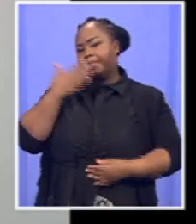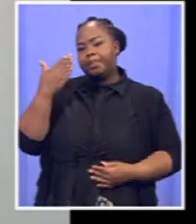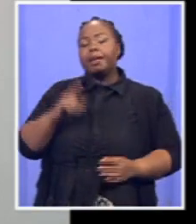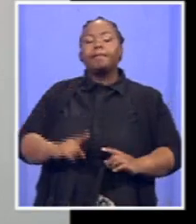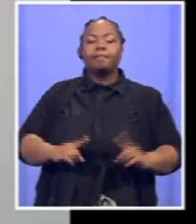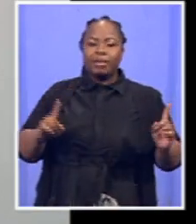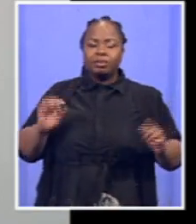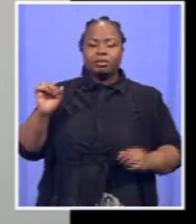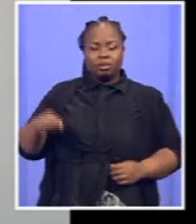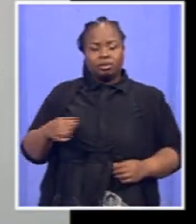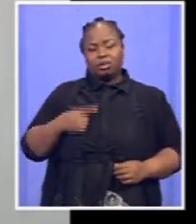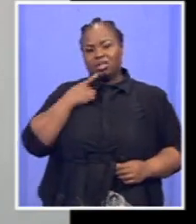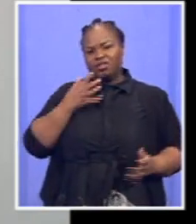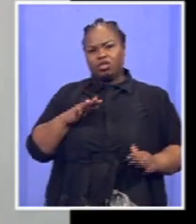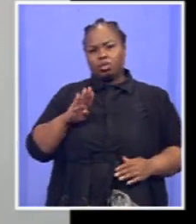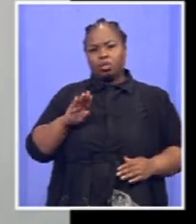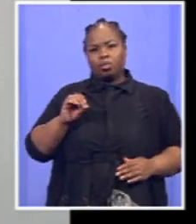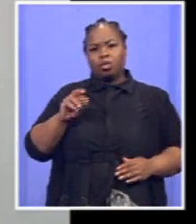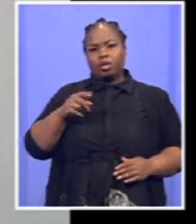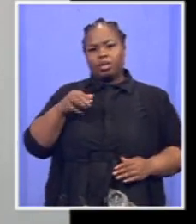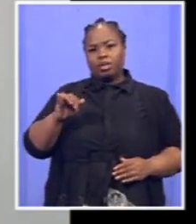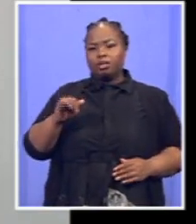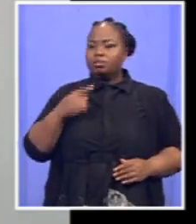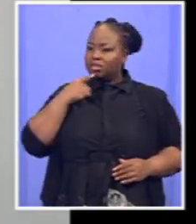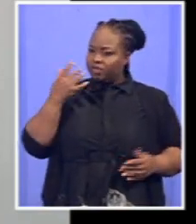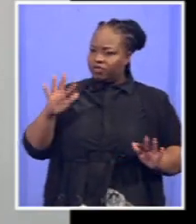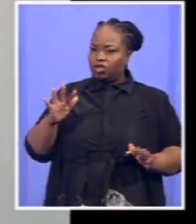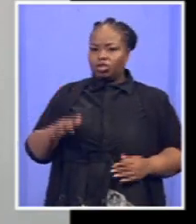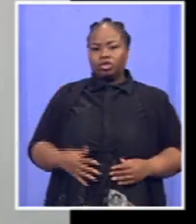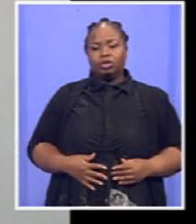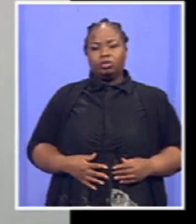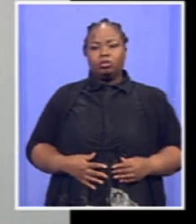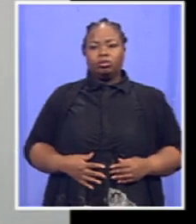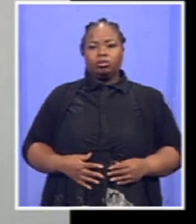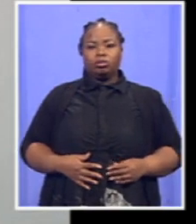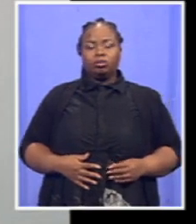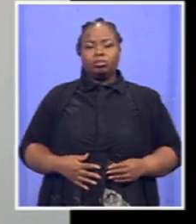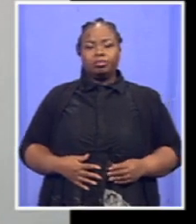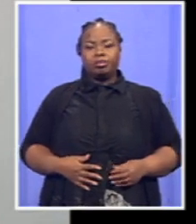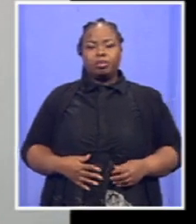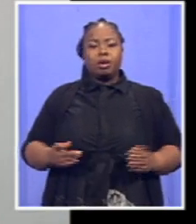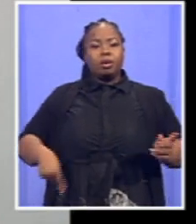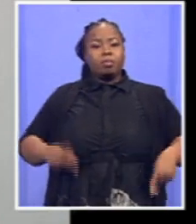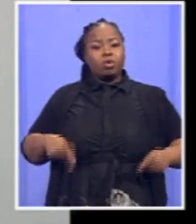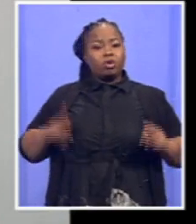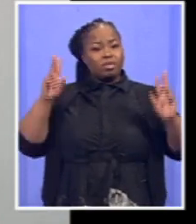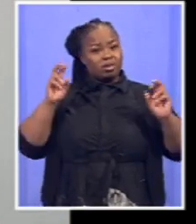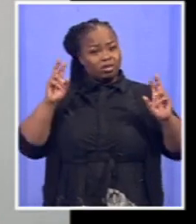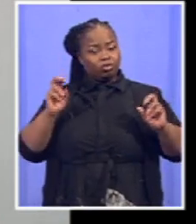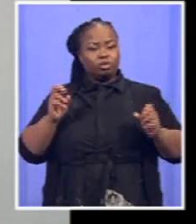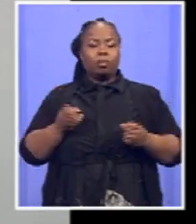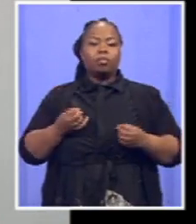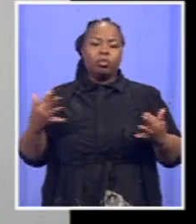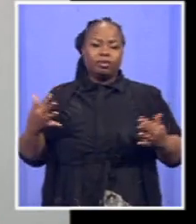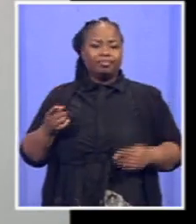did mention, Bongingema did mention that it's where there are procurement issues